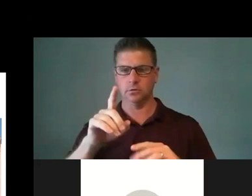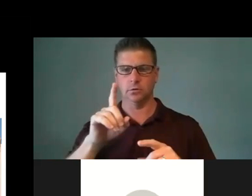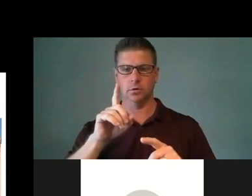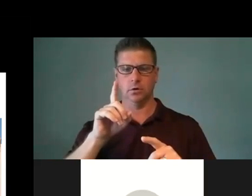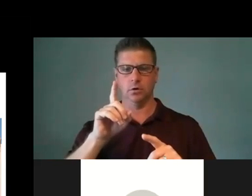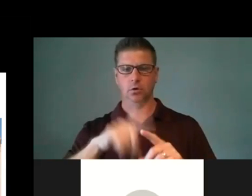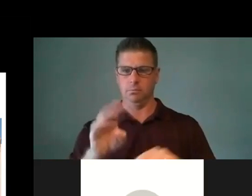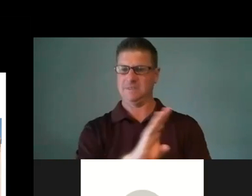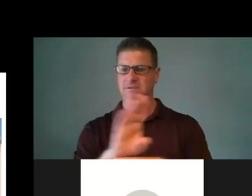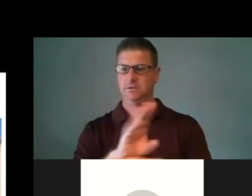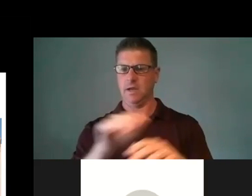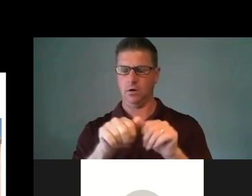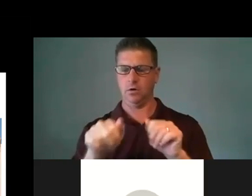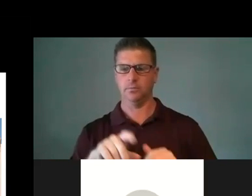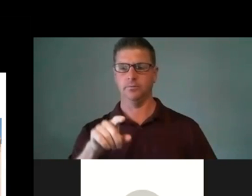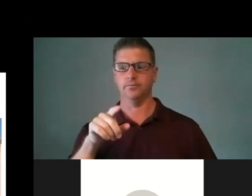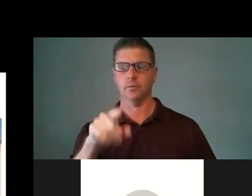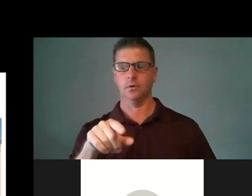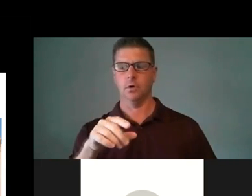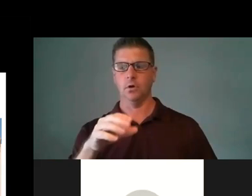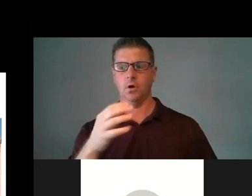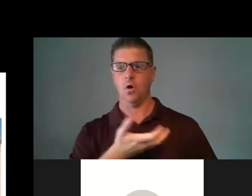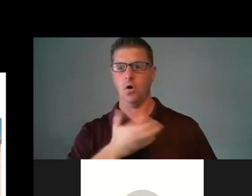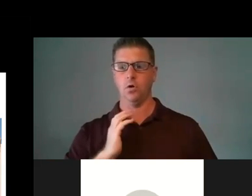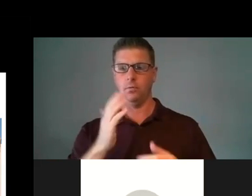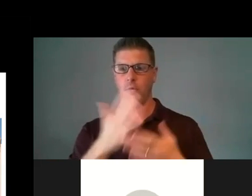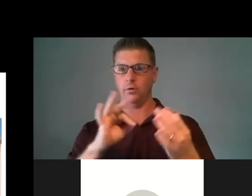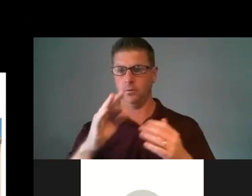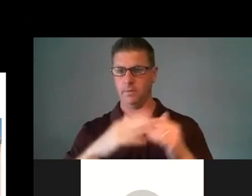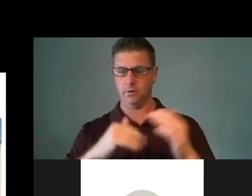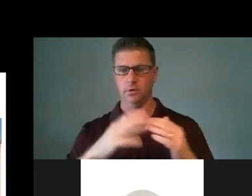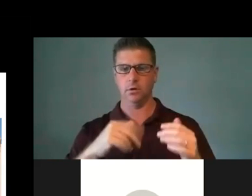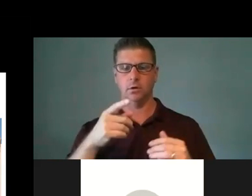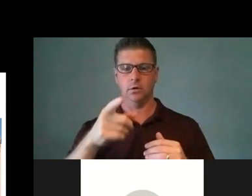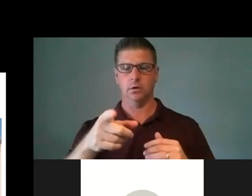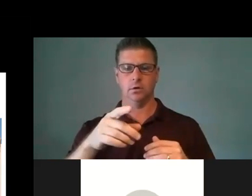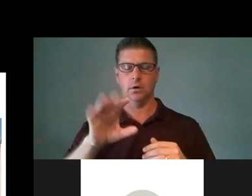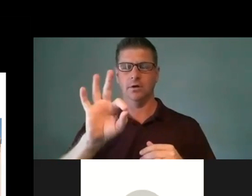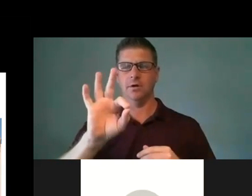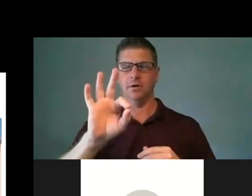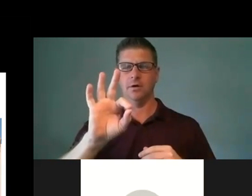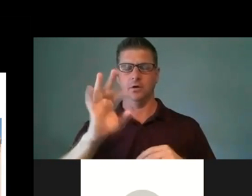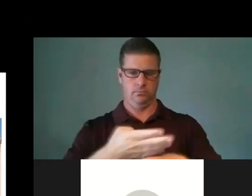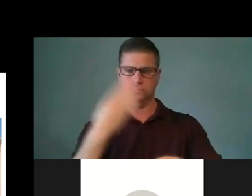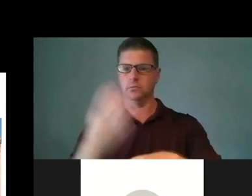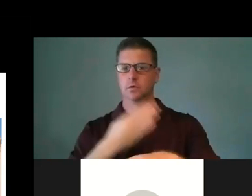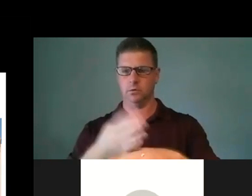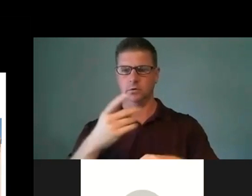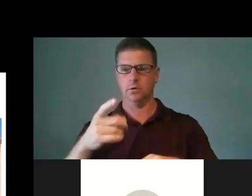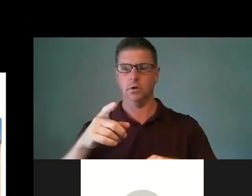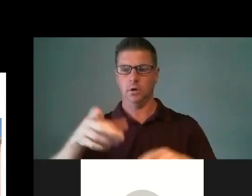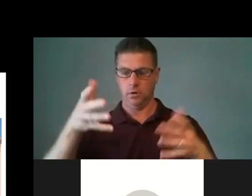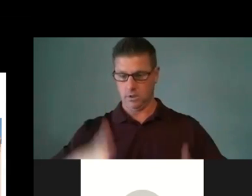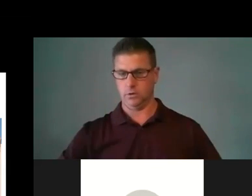quarter. While an RCAP grant provided the buildings with a much needed facelift in 2014, they remain in need of repair